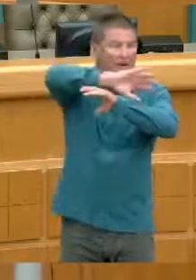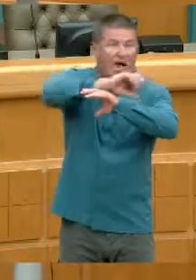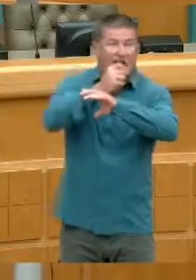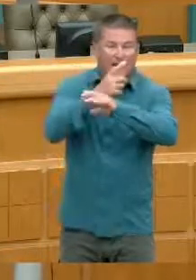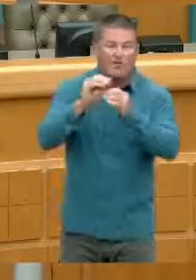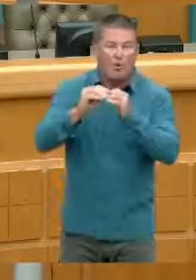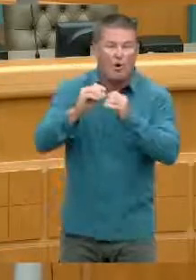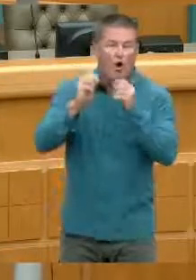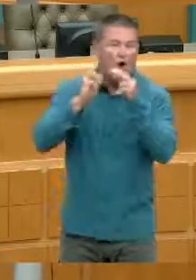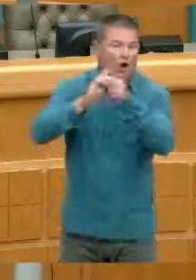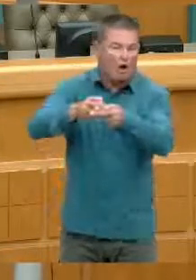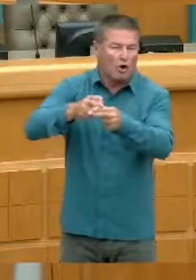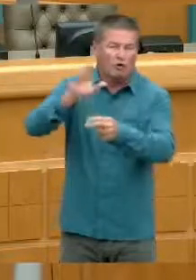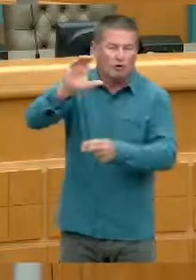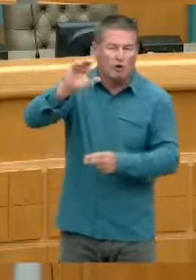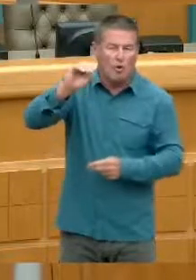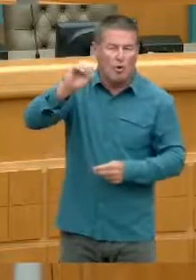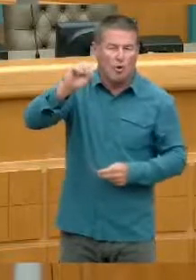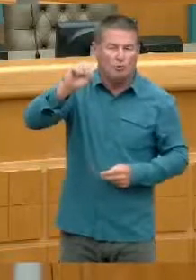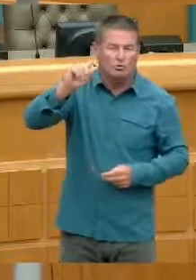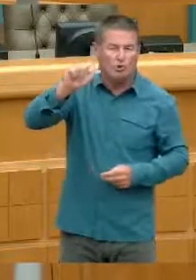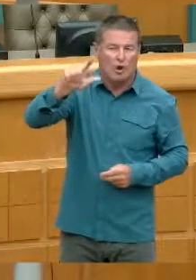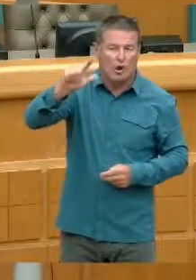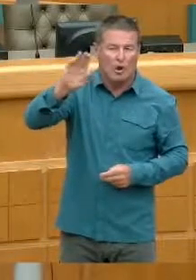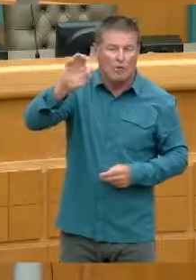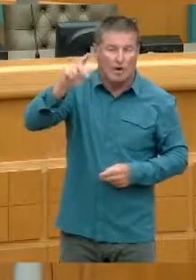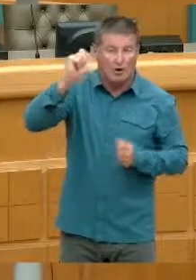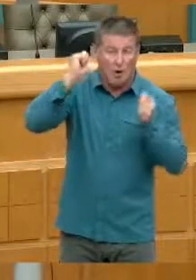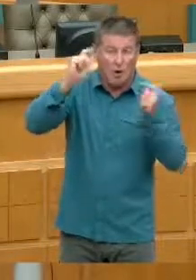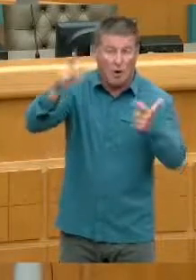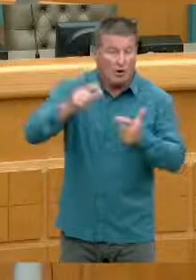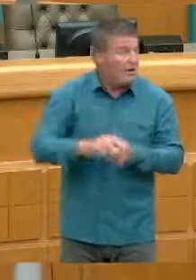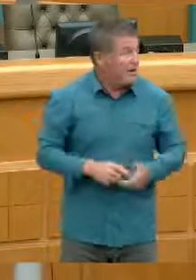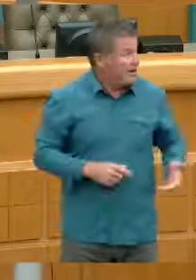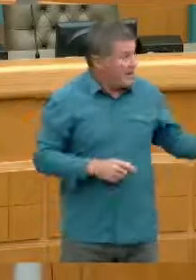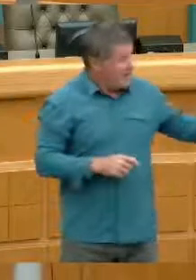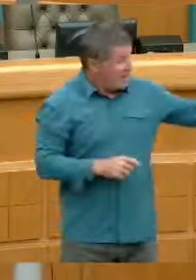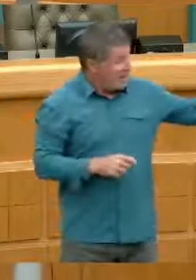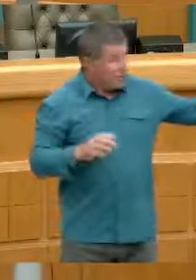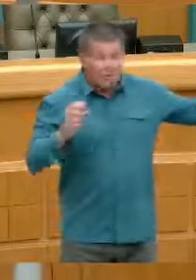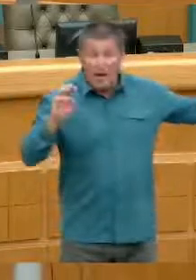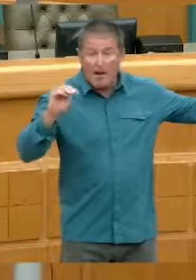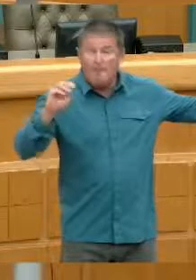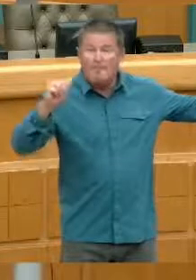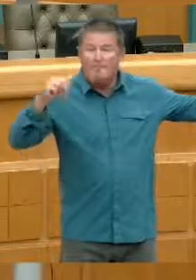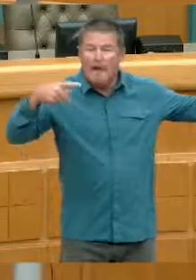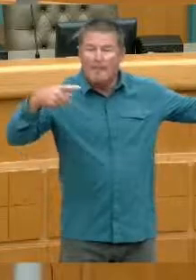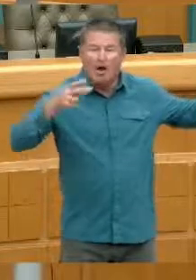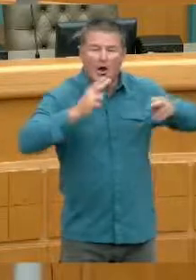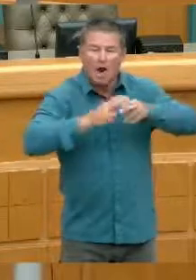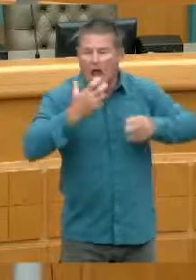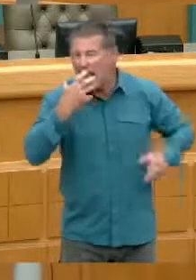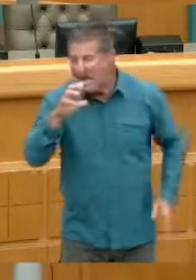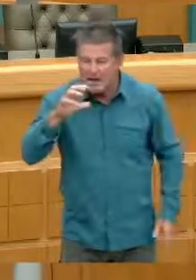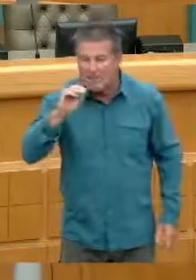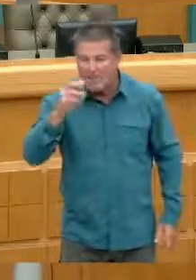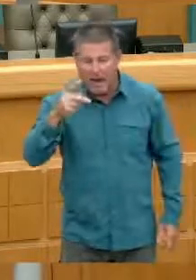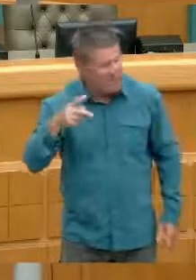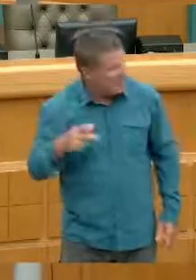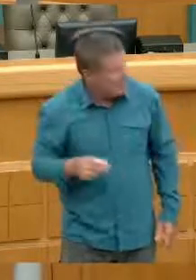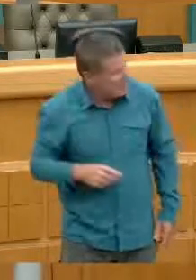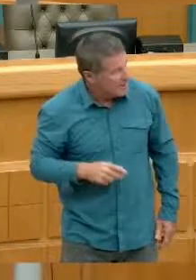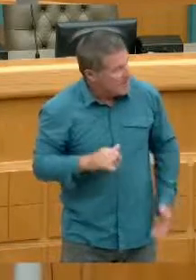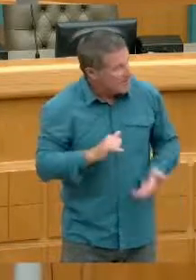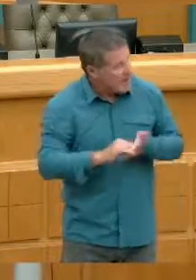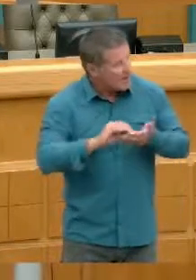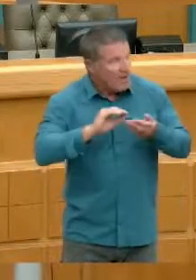bend. Here are 2 heat maps that you can see of the coastal bend area. On this side, what you see are the number